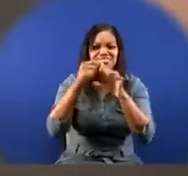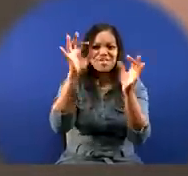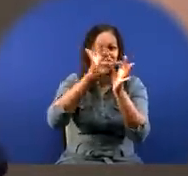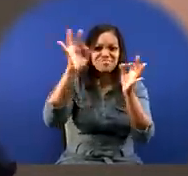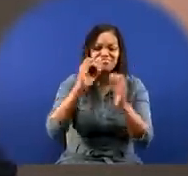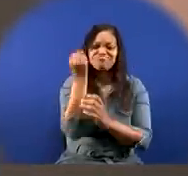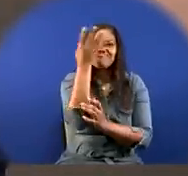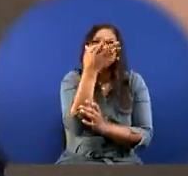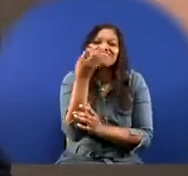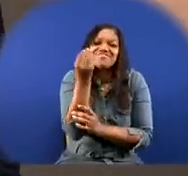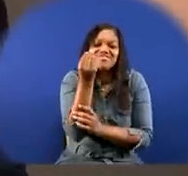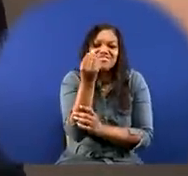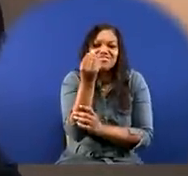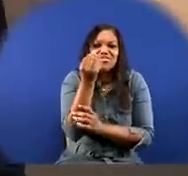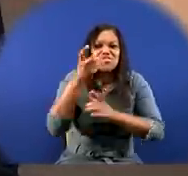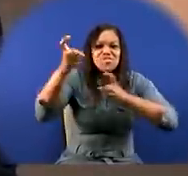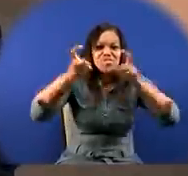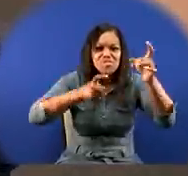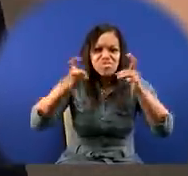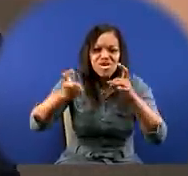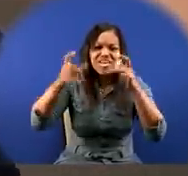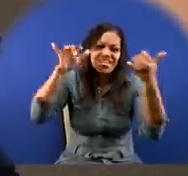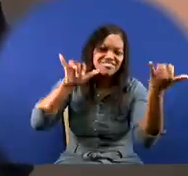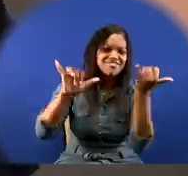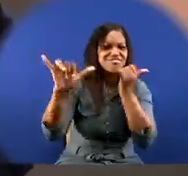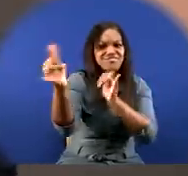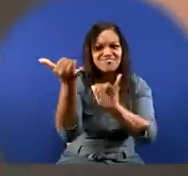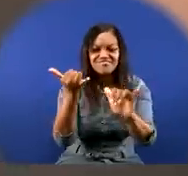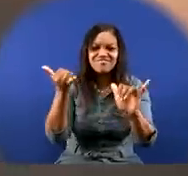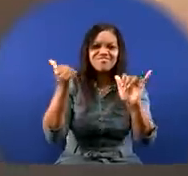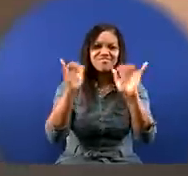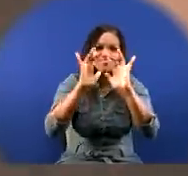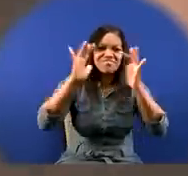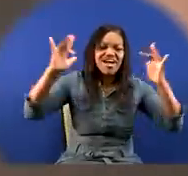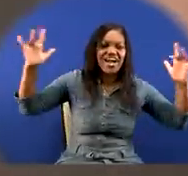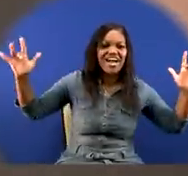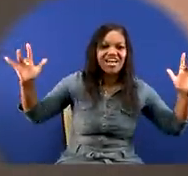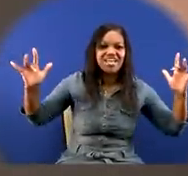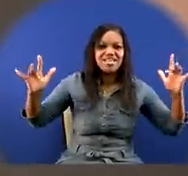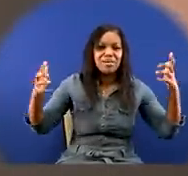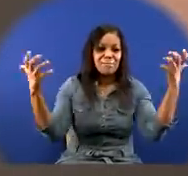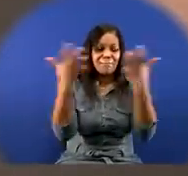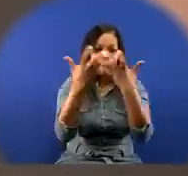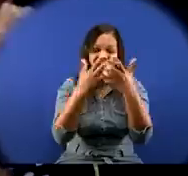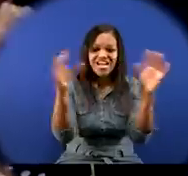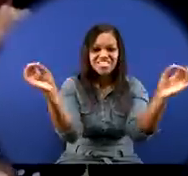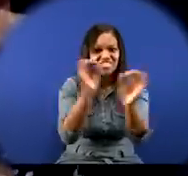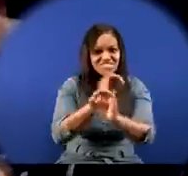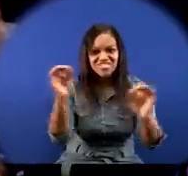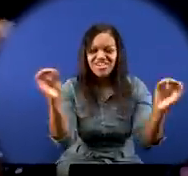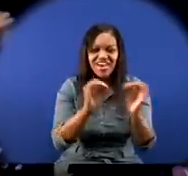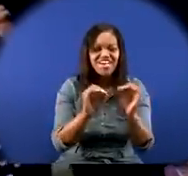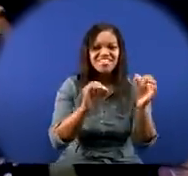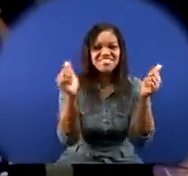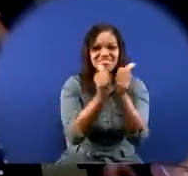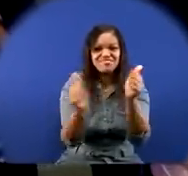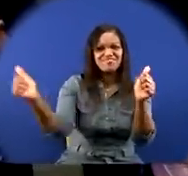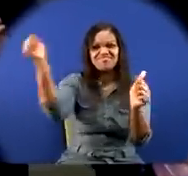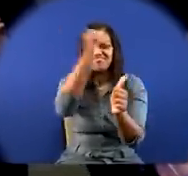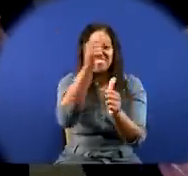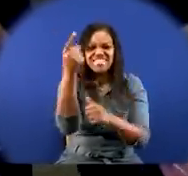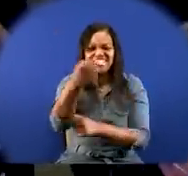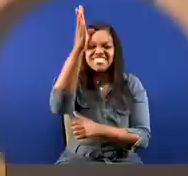beauty, radiant in eternal splendor, matchless in supernal deity. He's the God